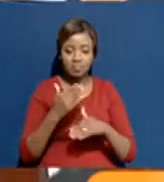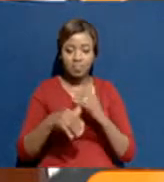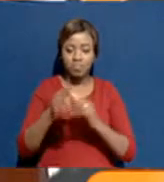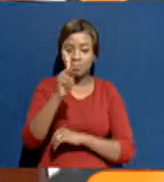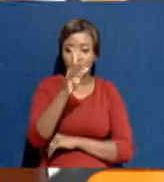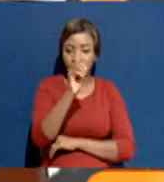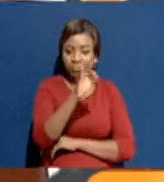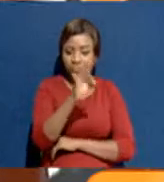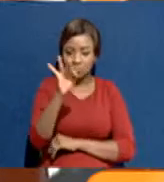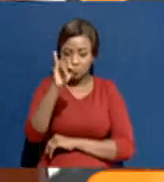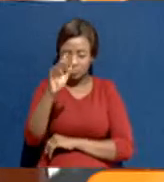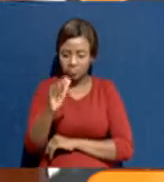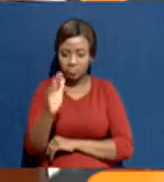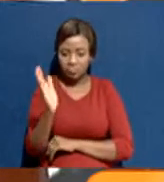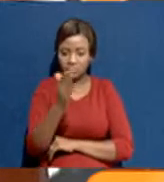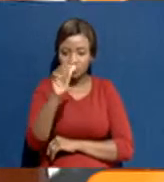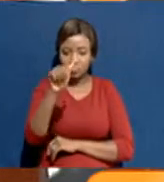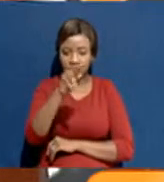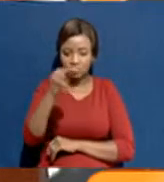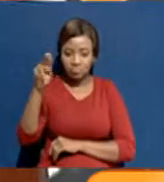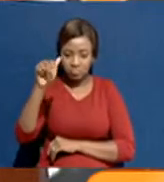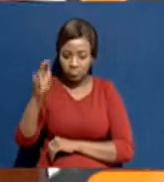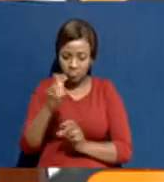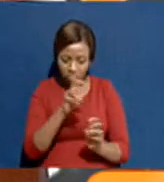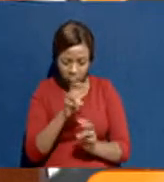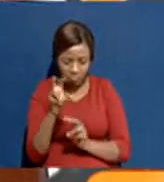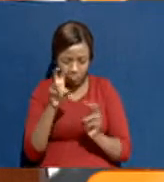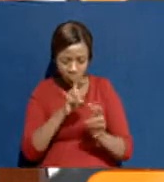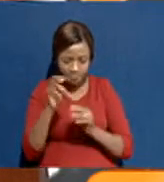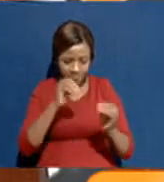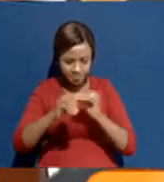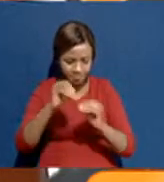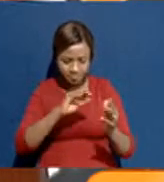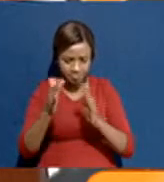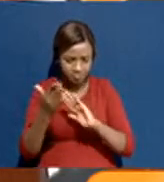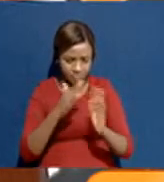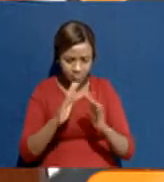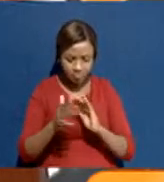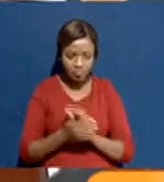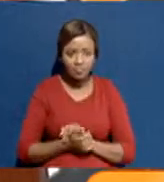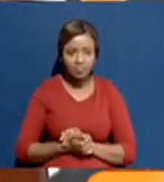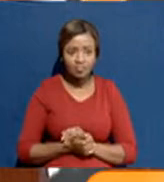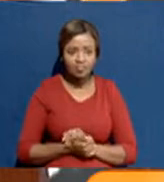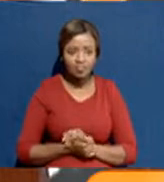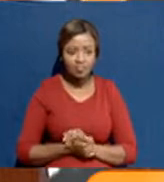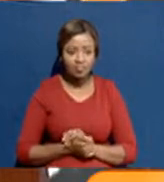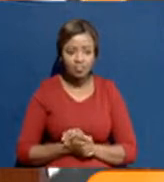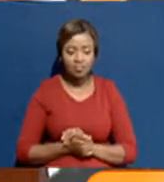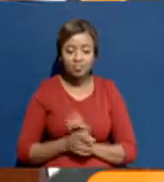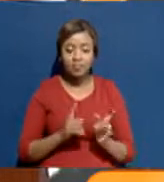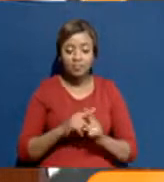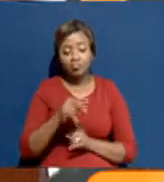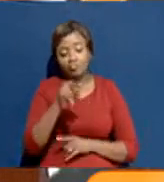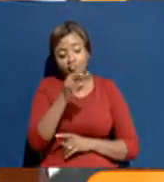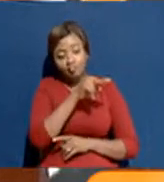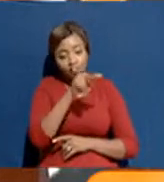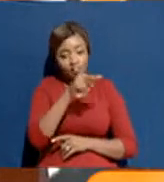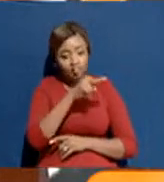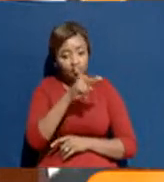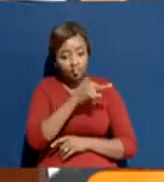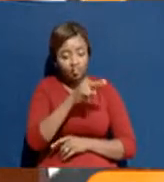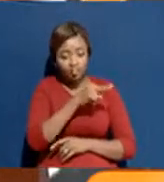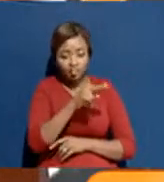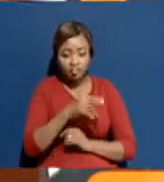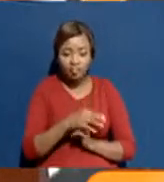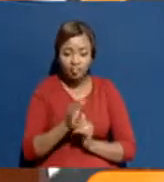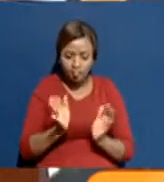closely, called me from Geneva to get an update on the election. But these two guys all had